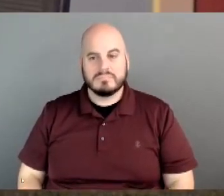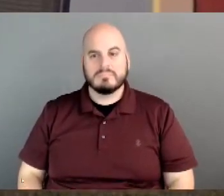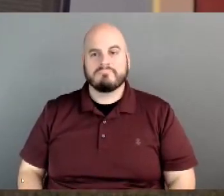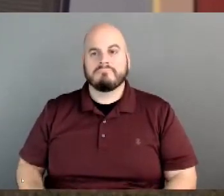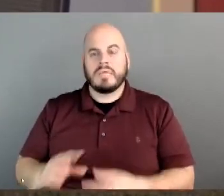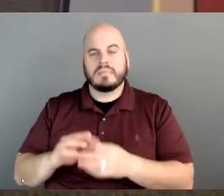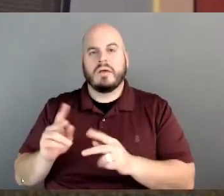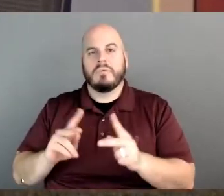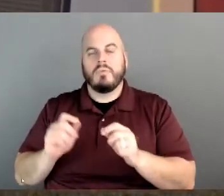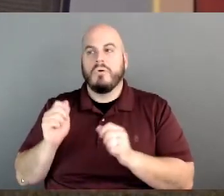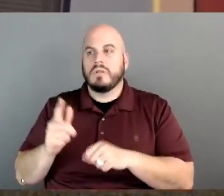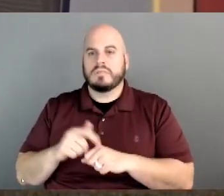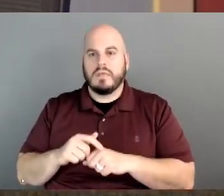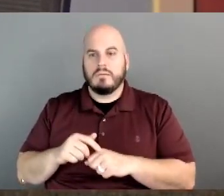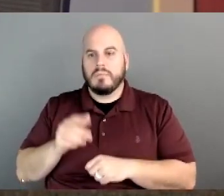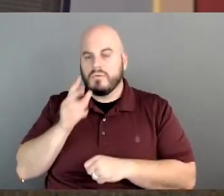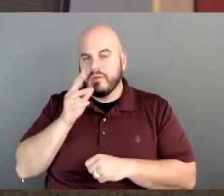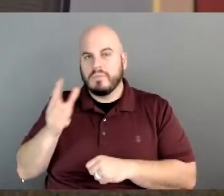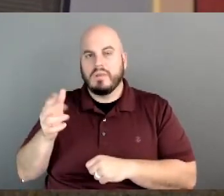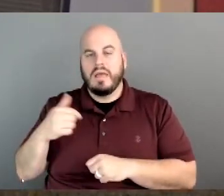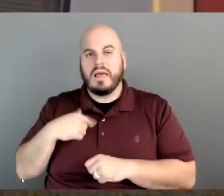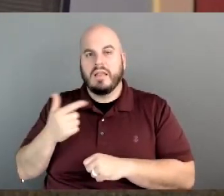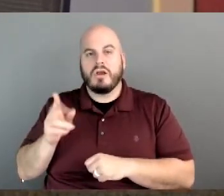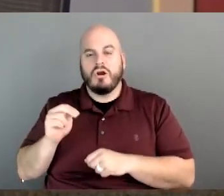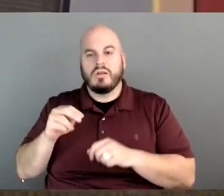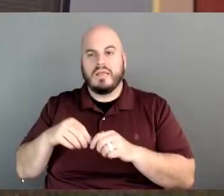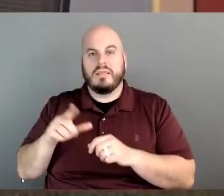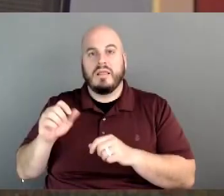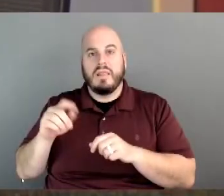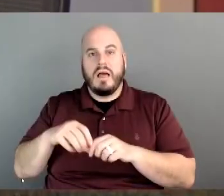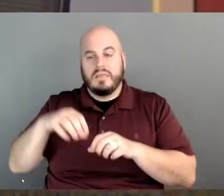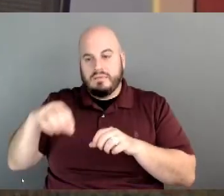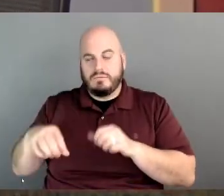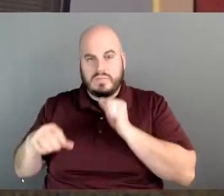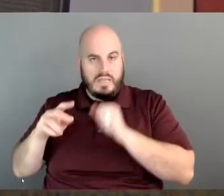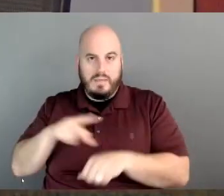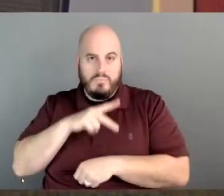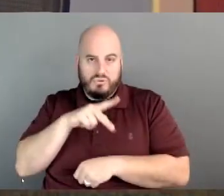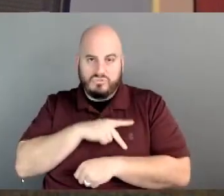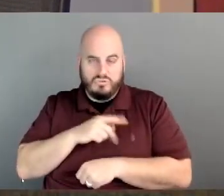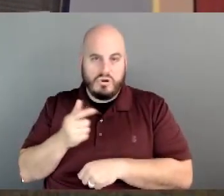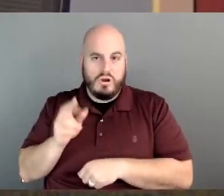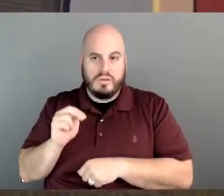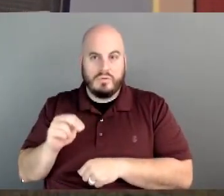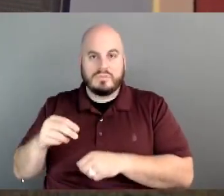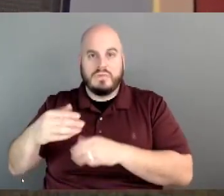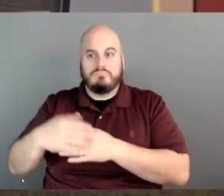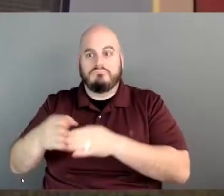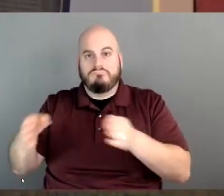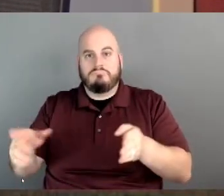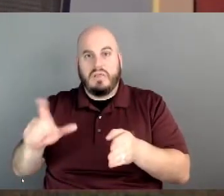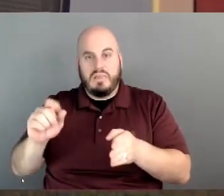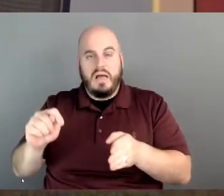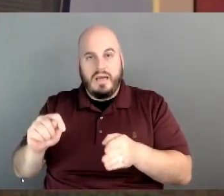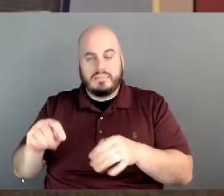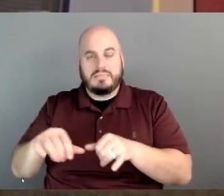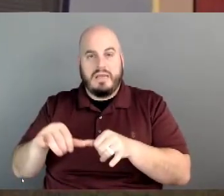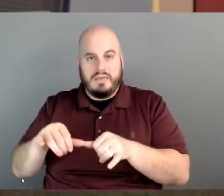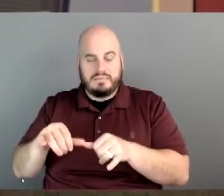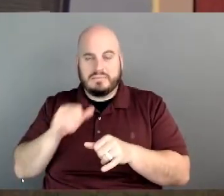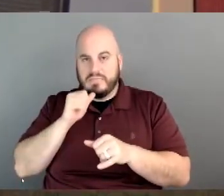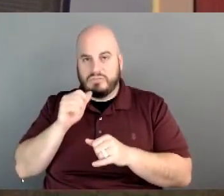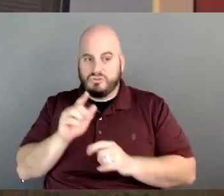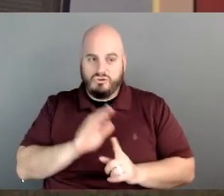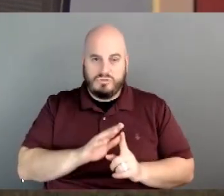garden in the lot next to her house. It was not just a personal garden. It was a lot-sized garden, and it belonged to